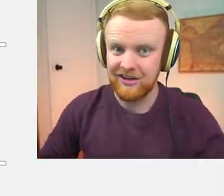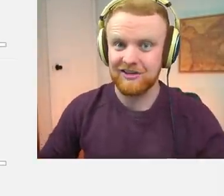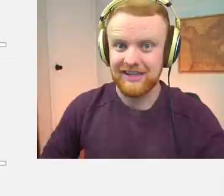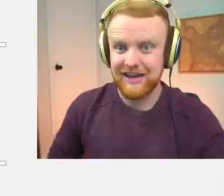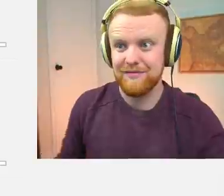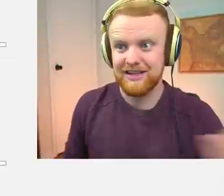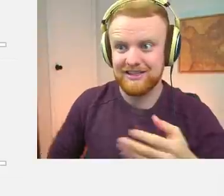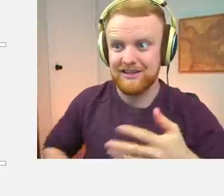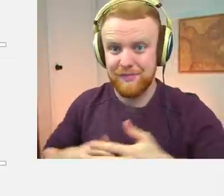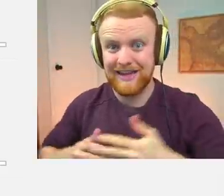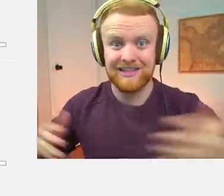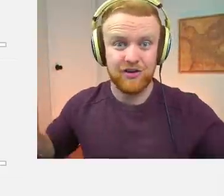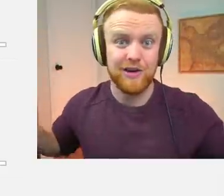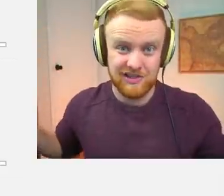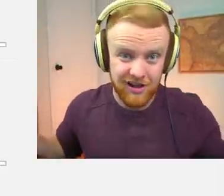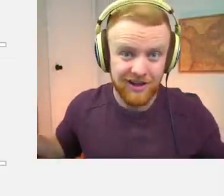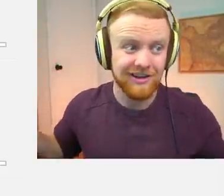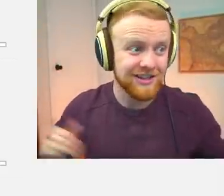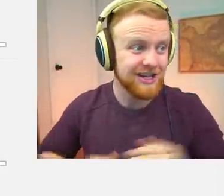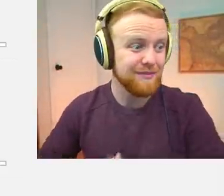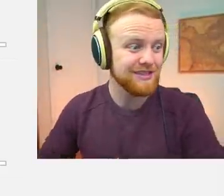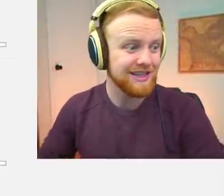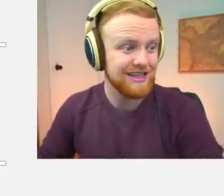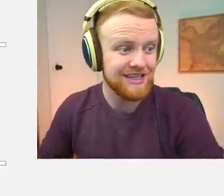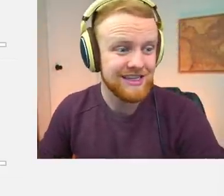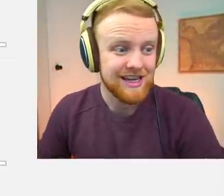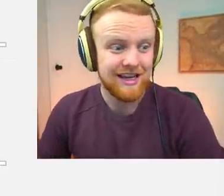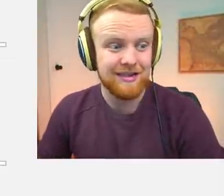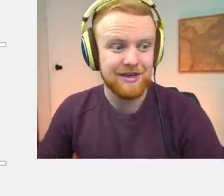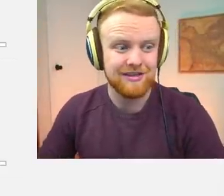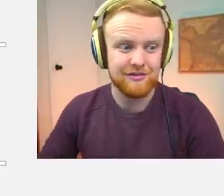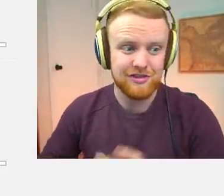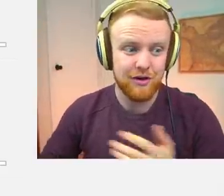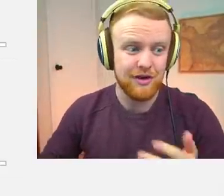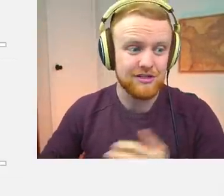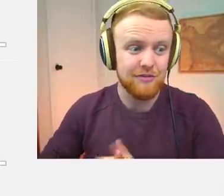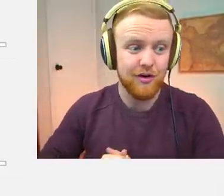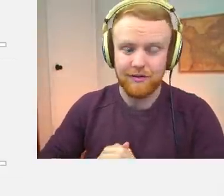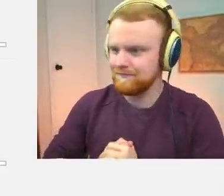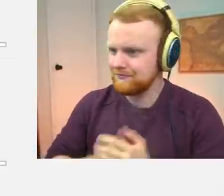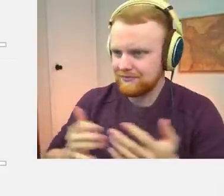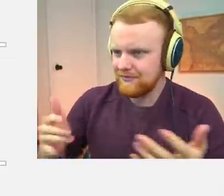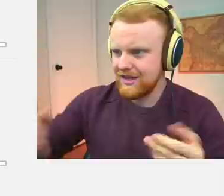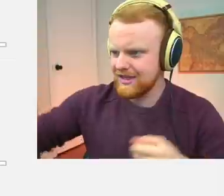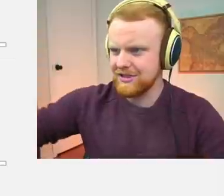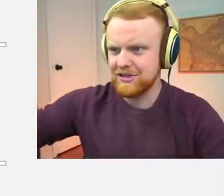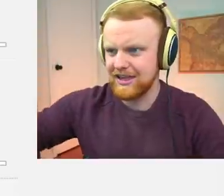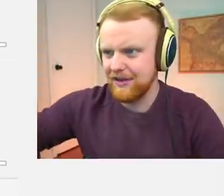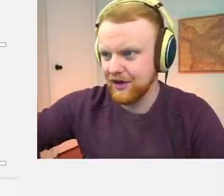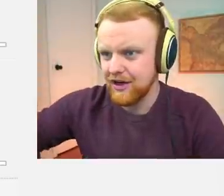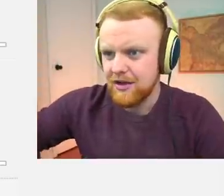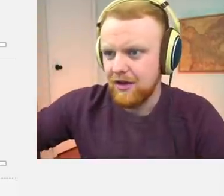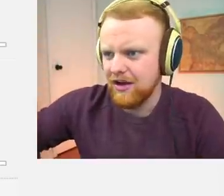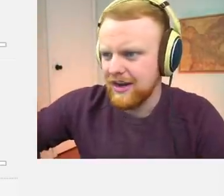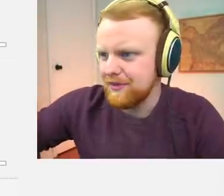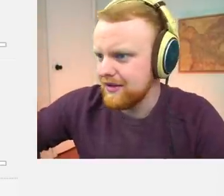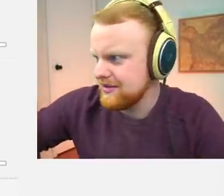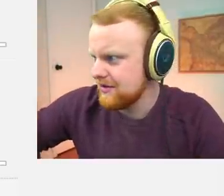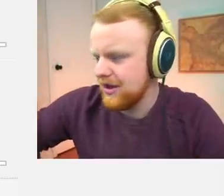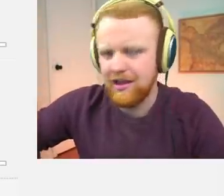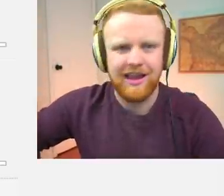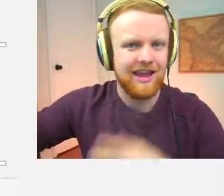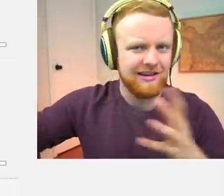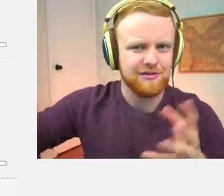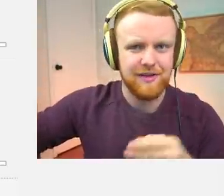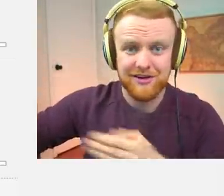take a longer time because the debate is so much longer on topics like these because there's so much more to cover. All right, but